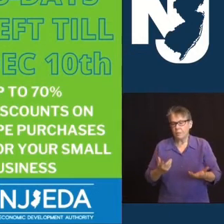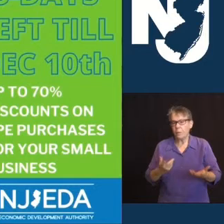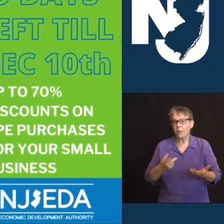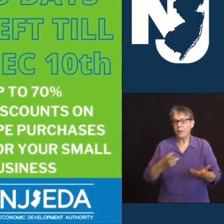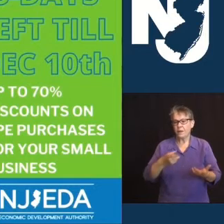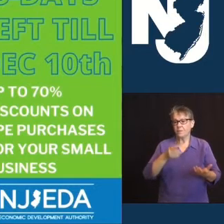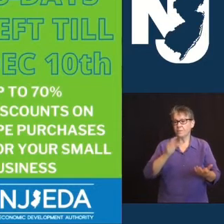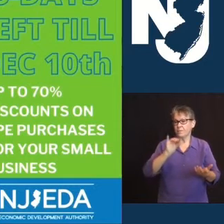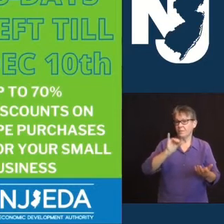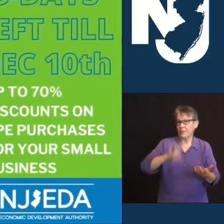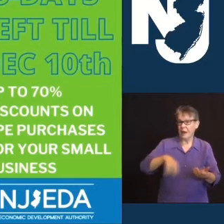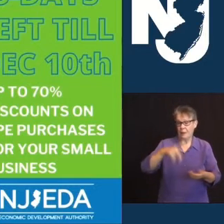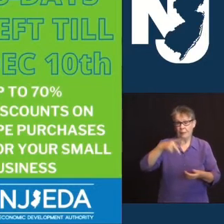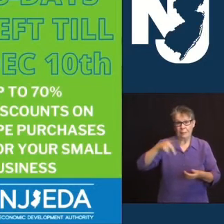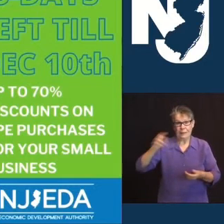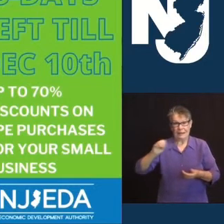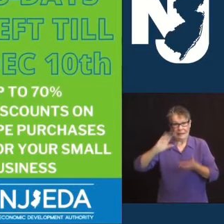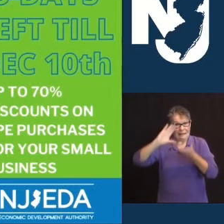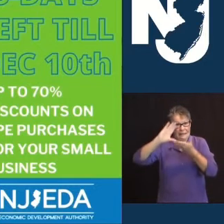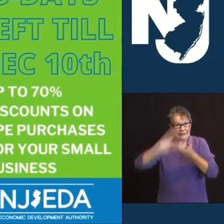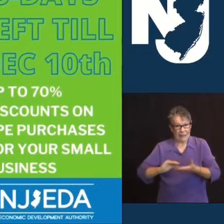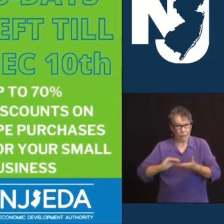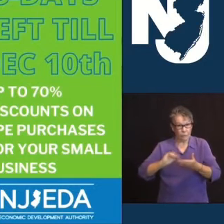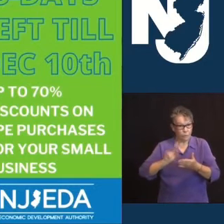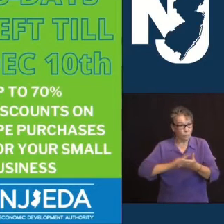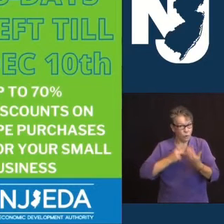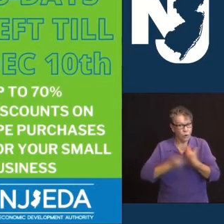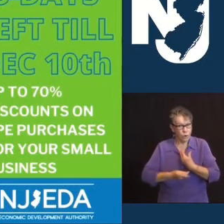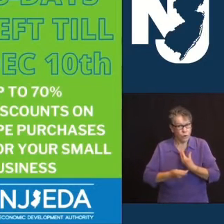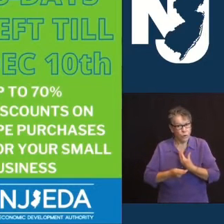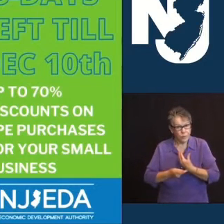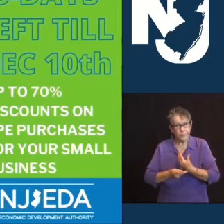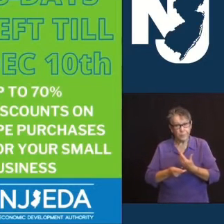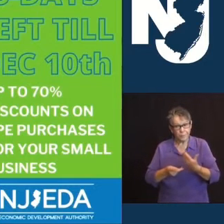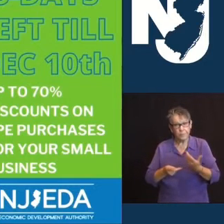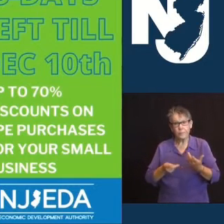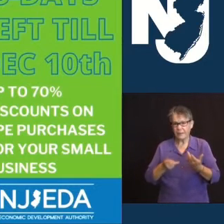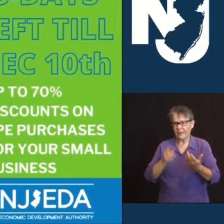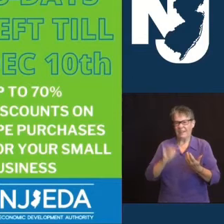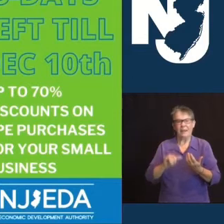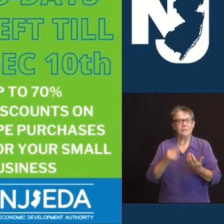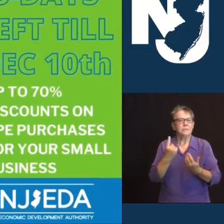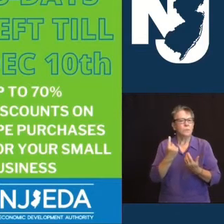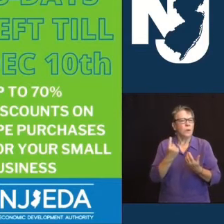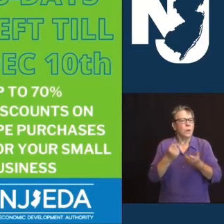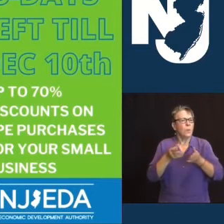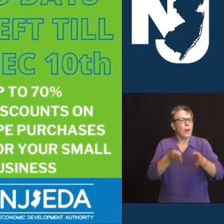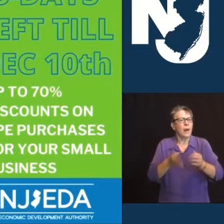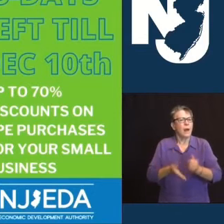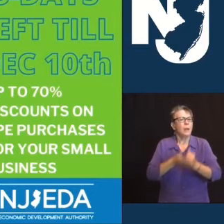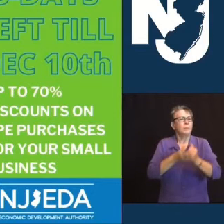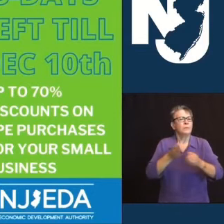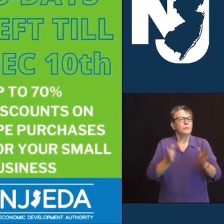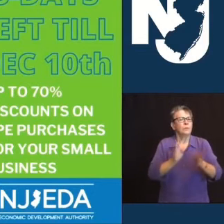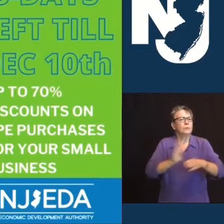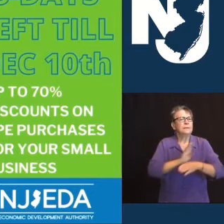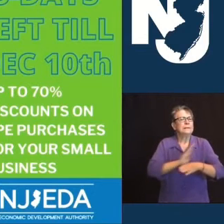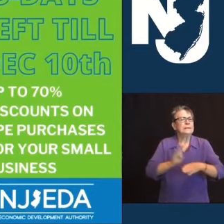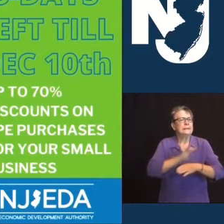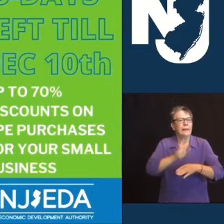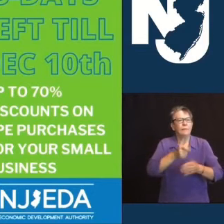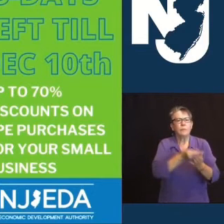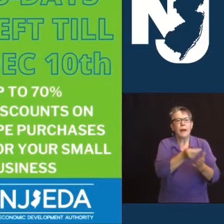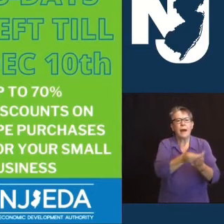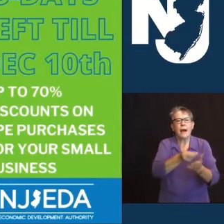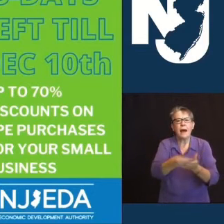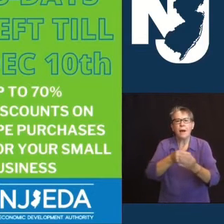of thousands of small businesses get through this pandemic. In addition to the grants, loans, and capital guarantees it has put forward for